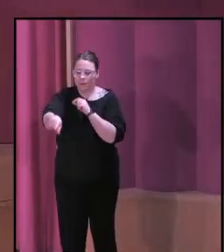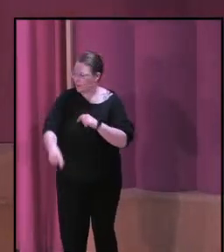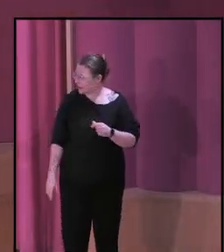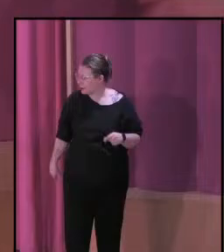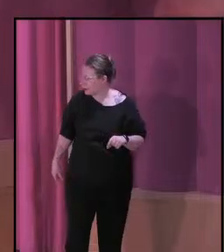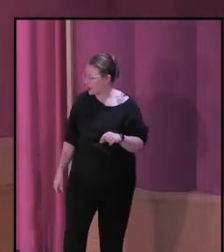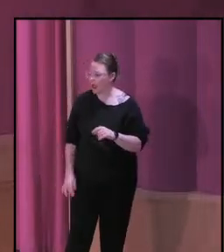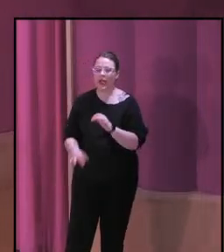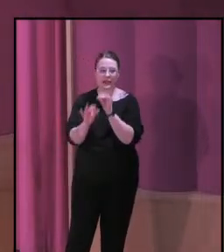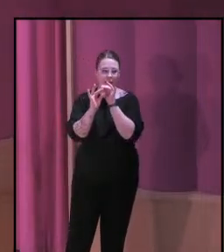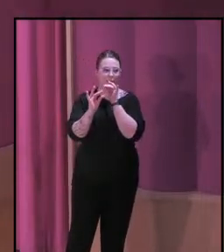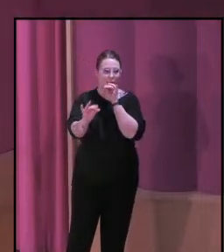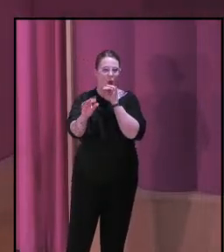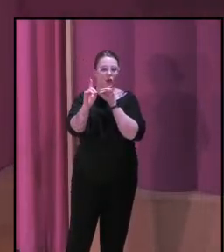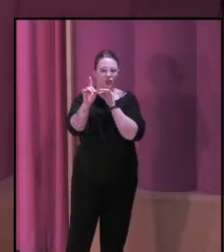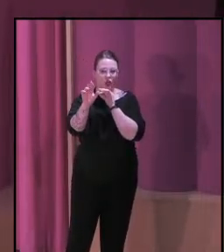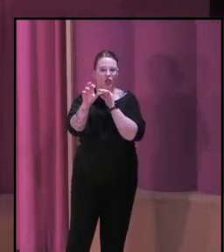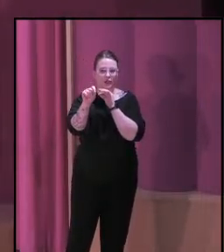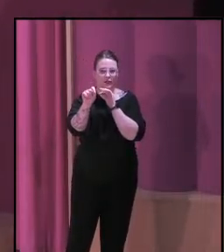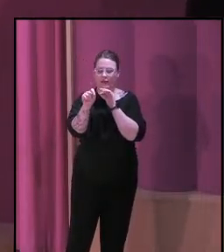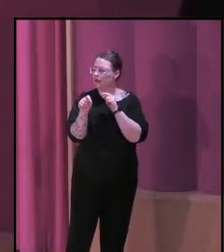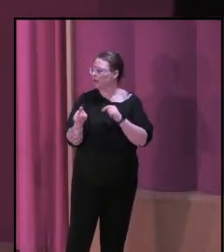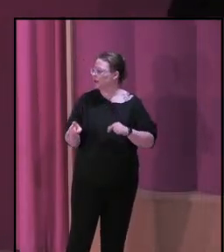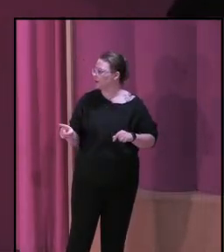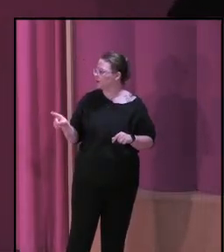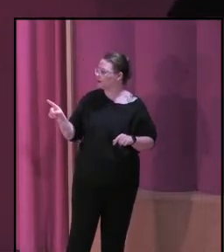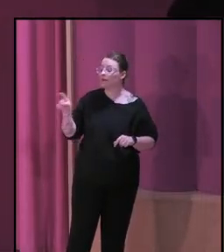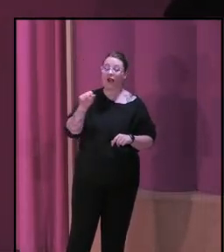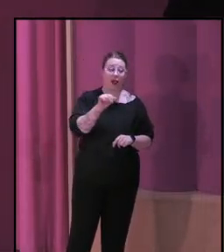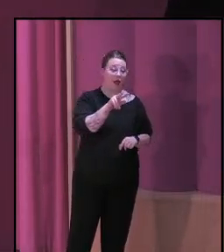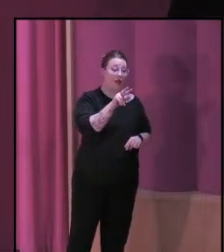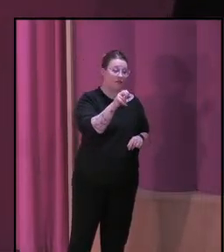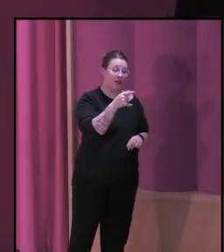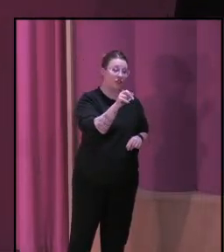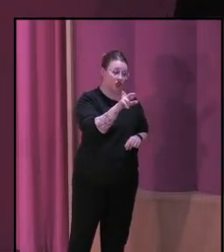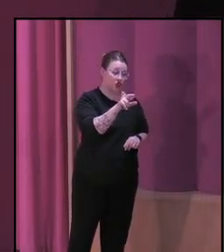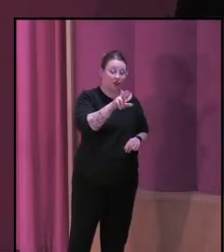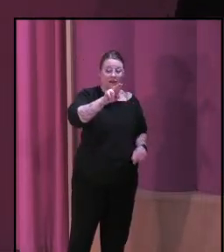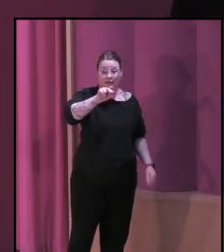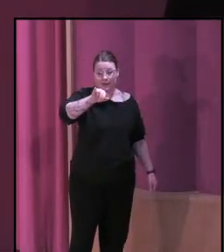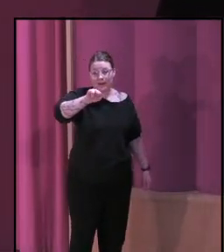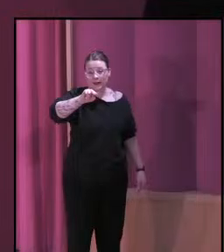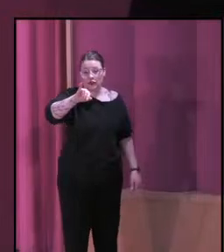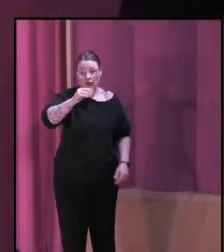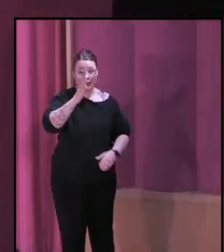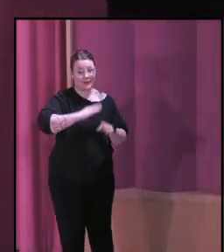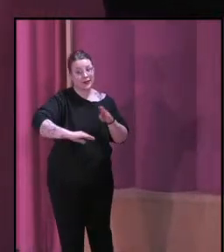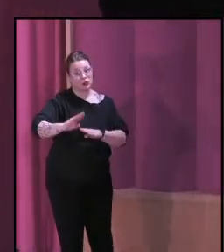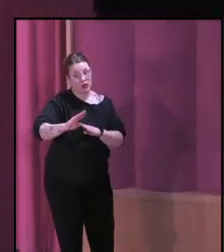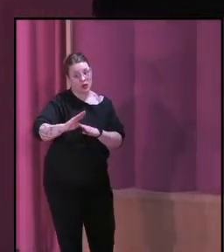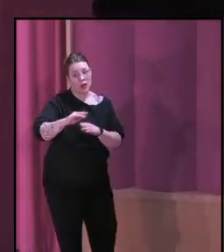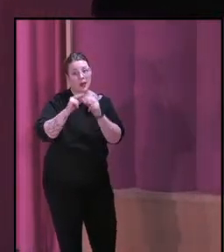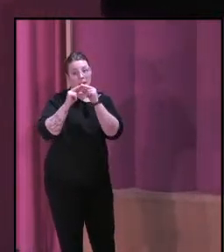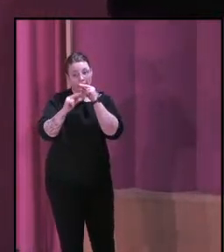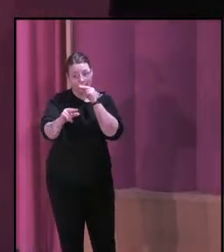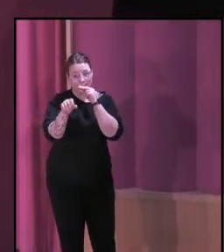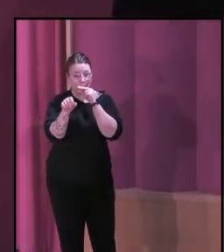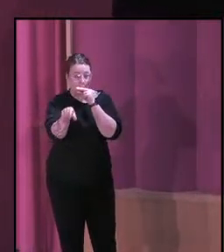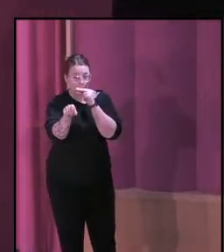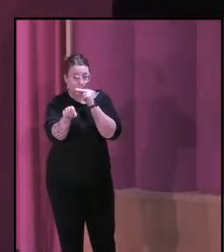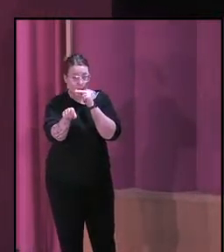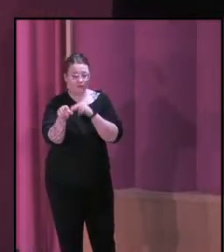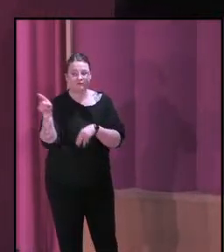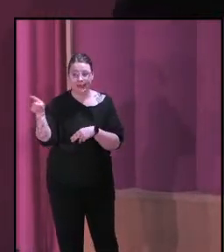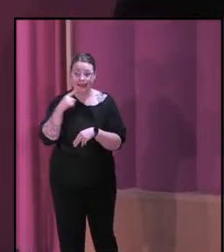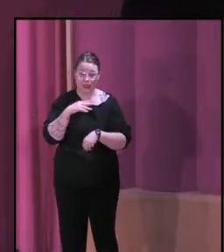Yes, I have here the Avenger Ninja blowgun. It says right on it, warning, this is not a toy and should